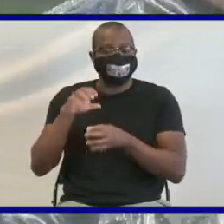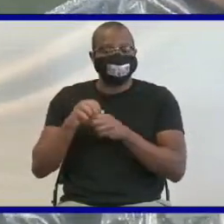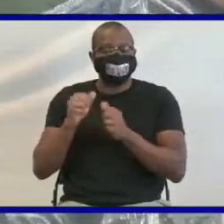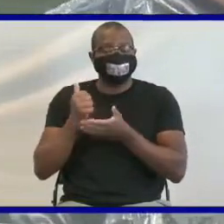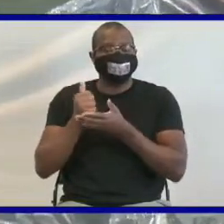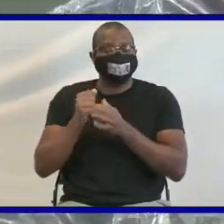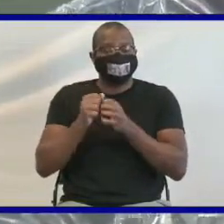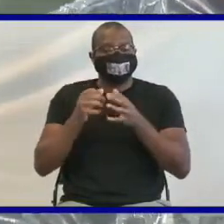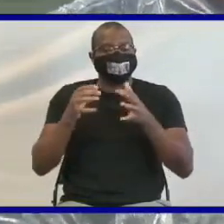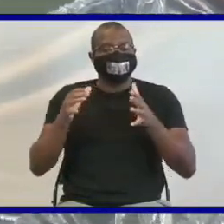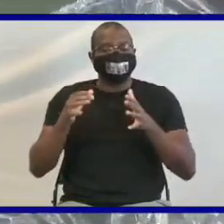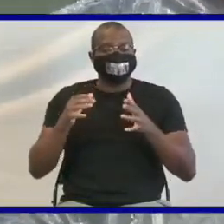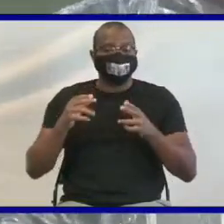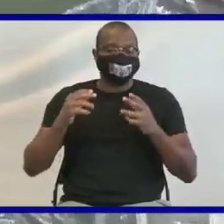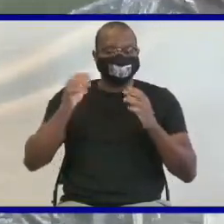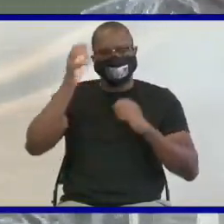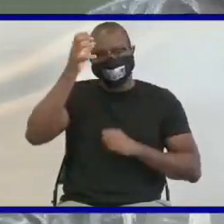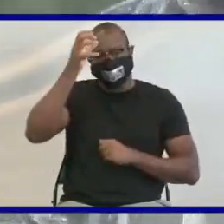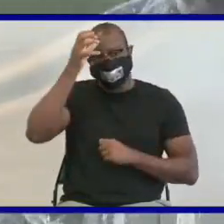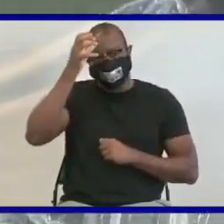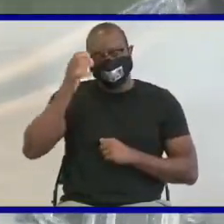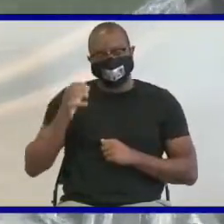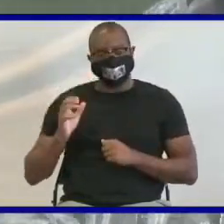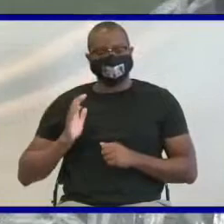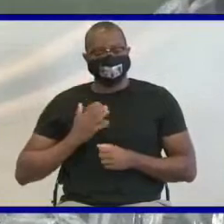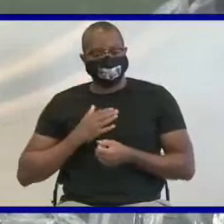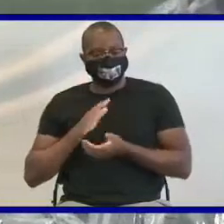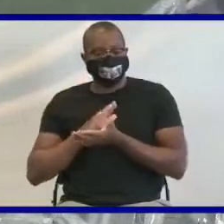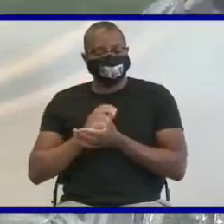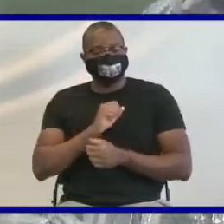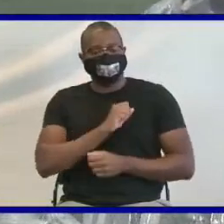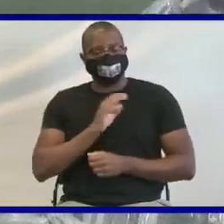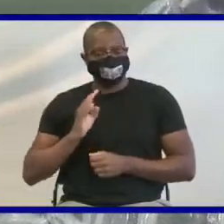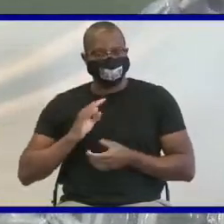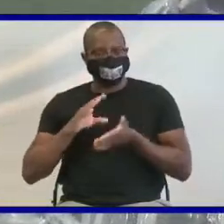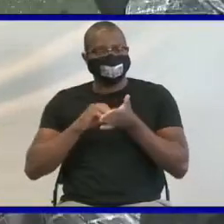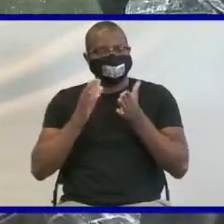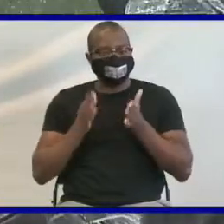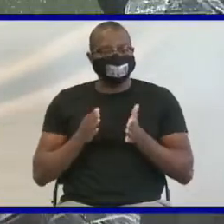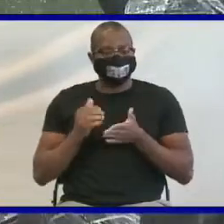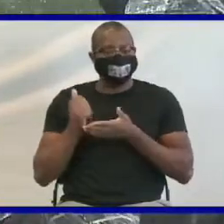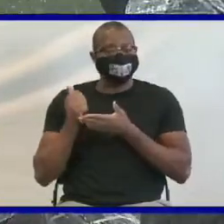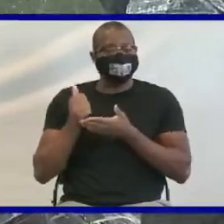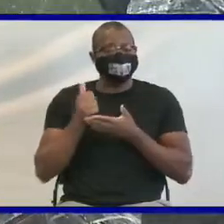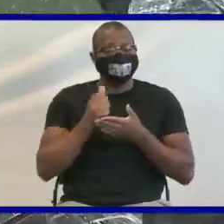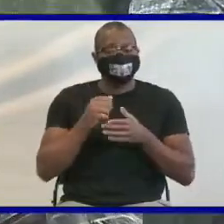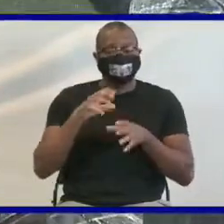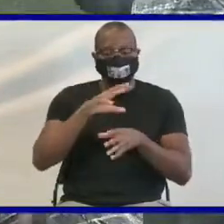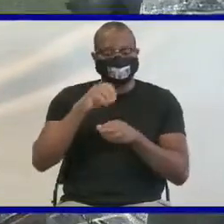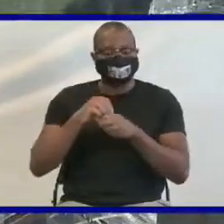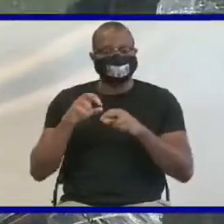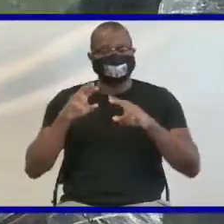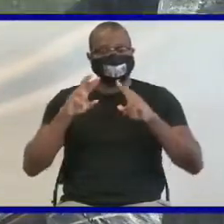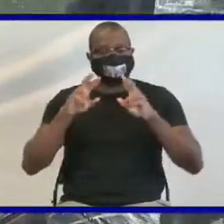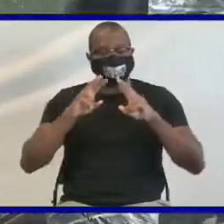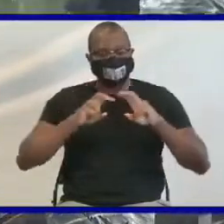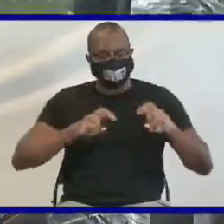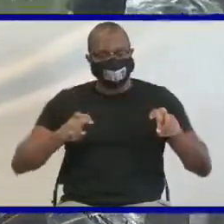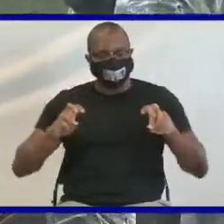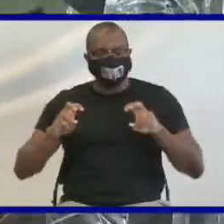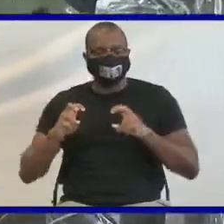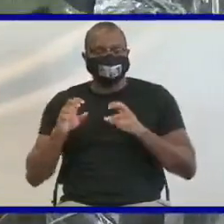expanding human knowledge. Our faculty and students do so by engaging in research and scholarly